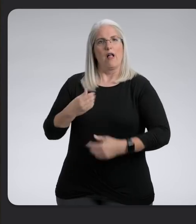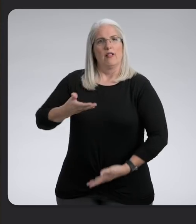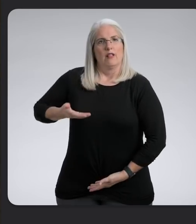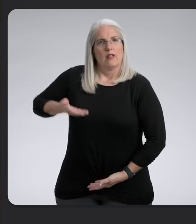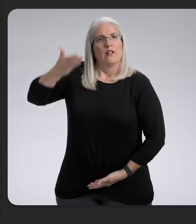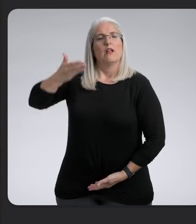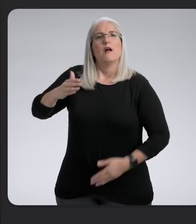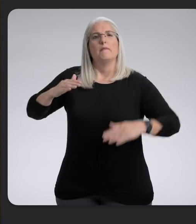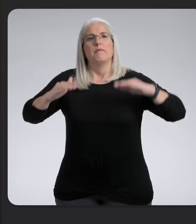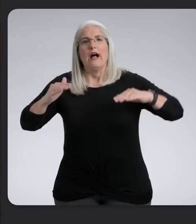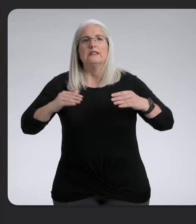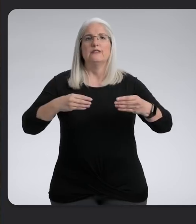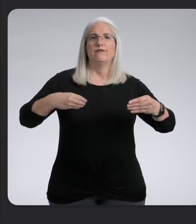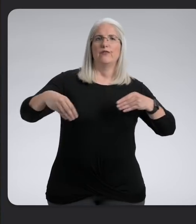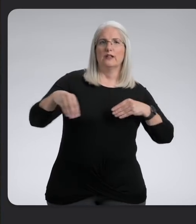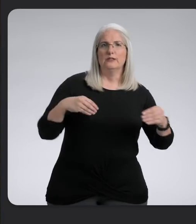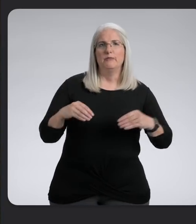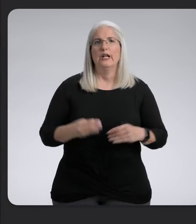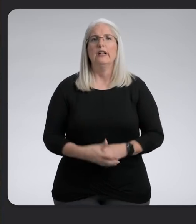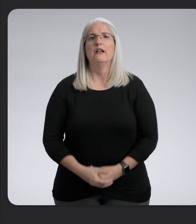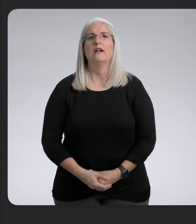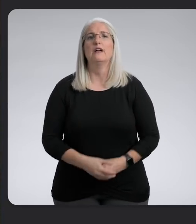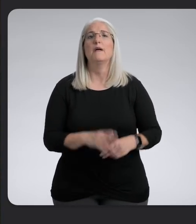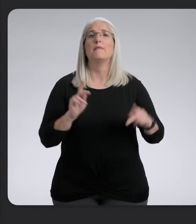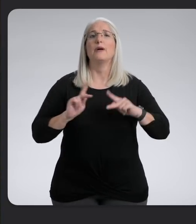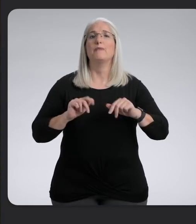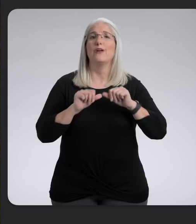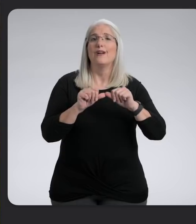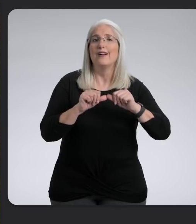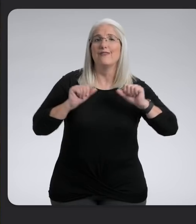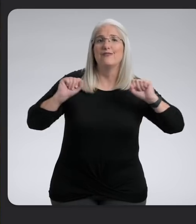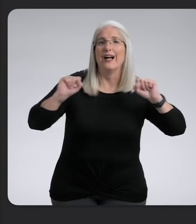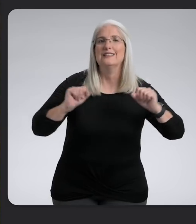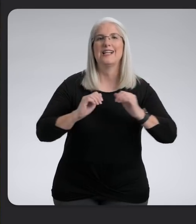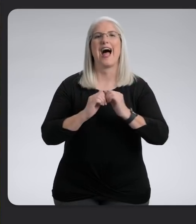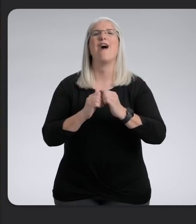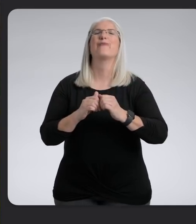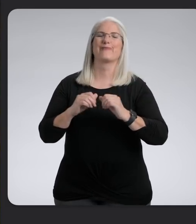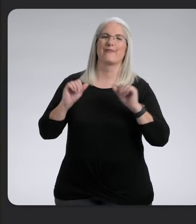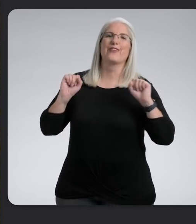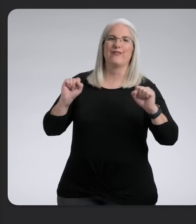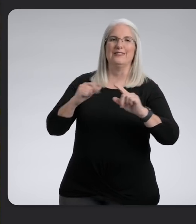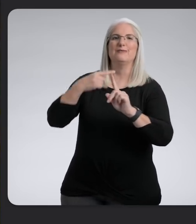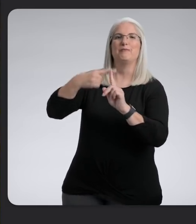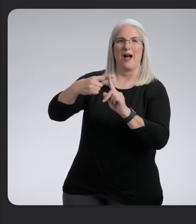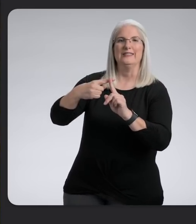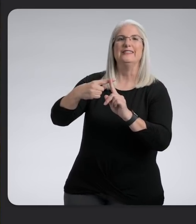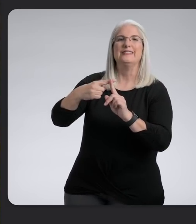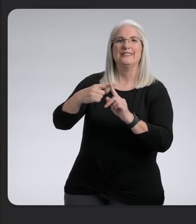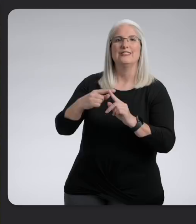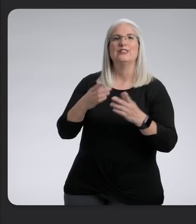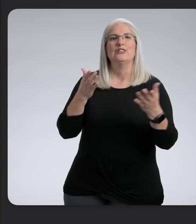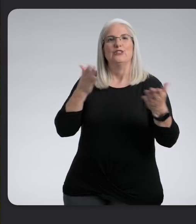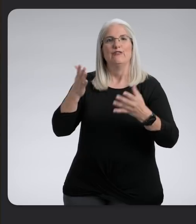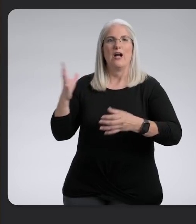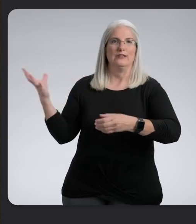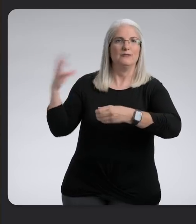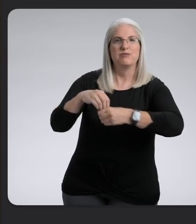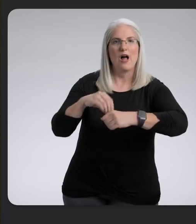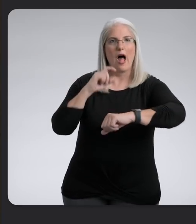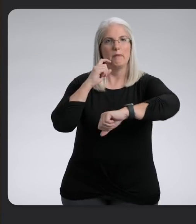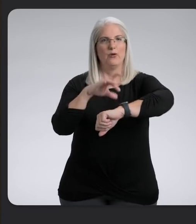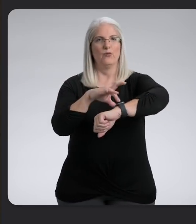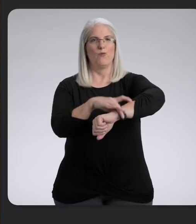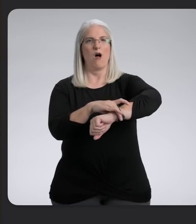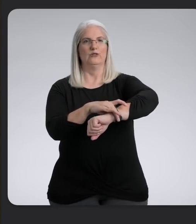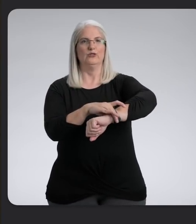Of course, another way people are staying fit is with Apple Fitness Plus, the first service built entirely around Apple Watch. We've